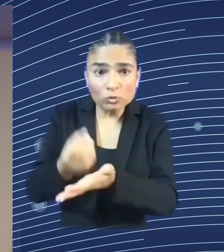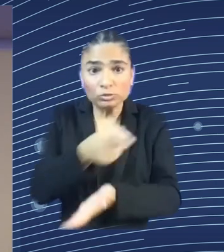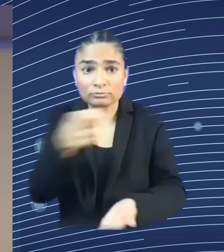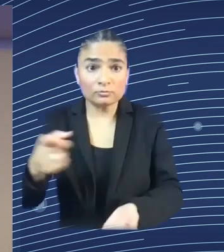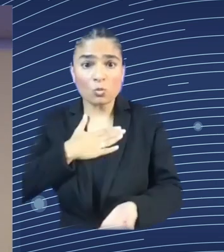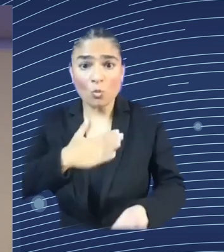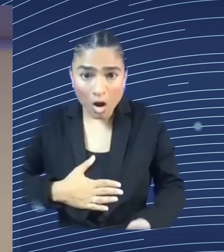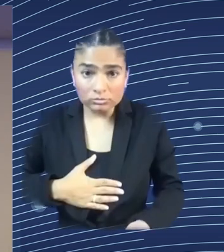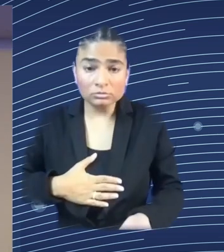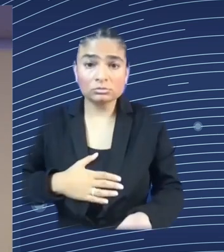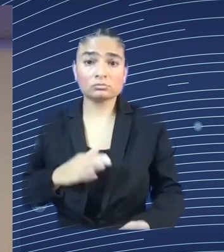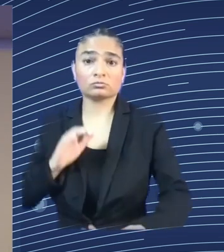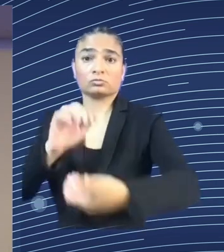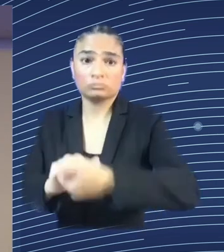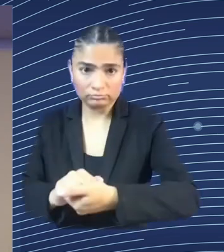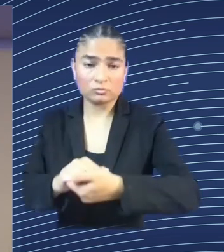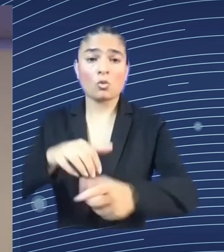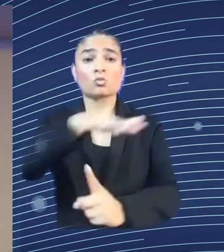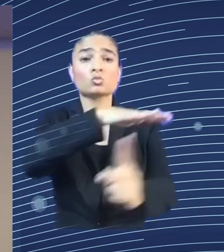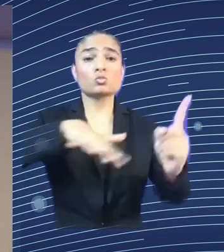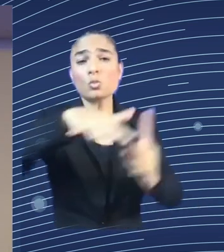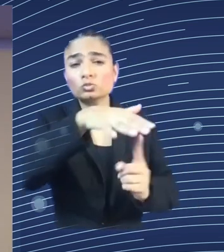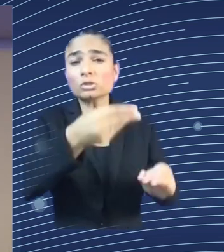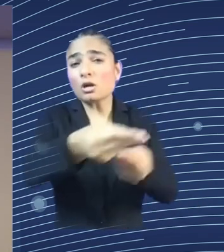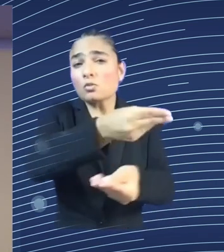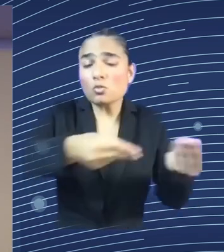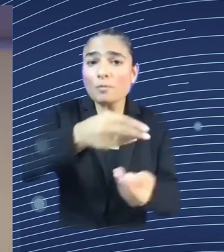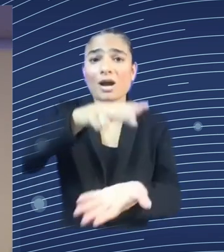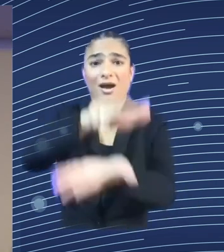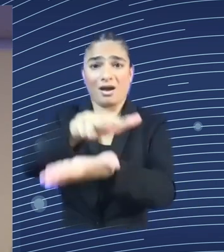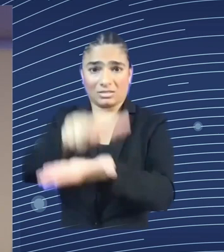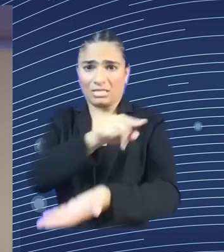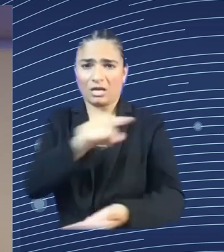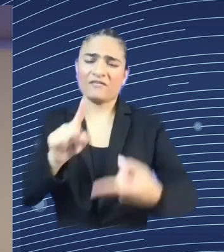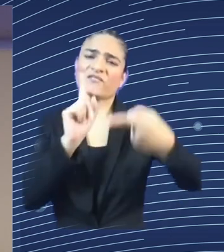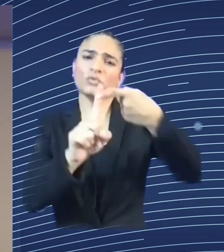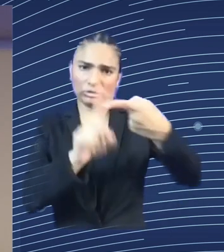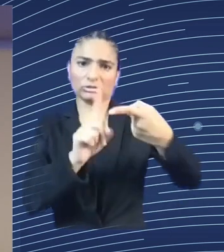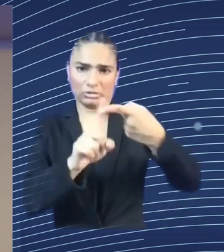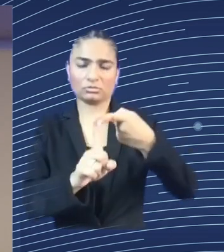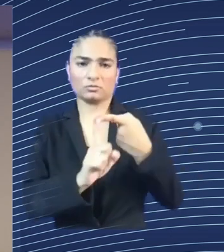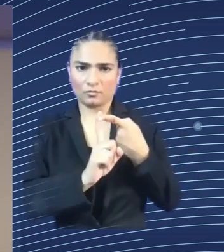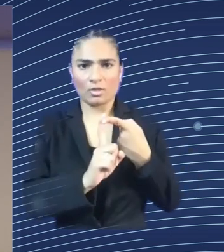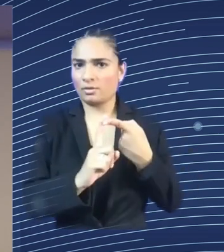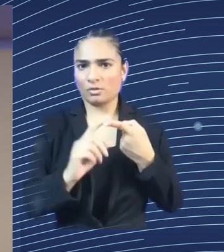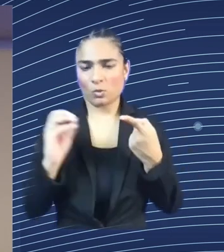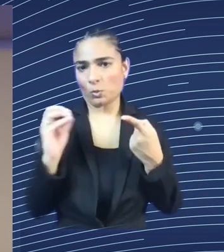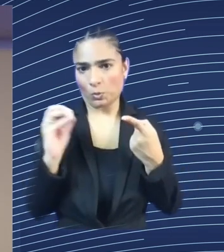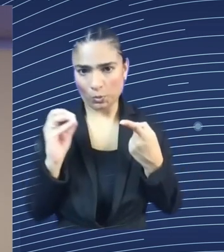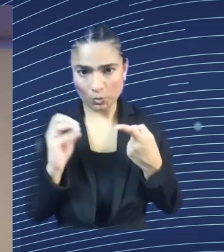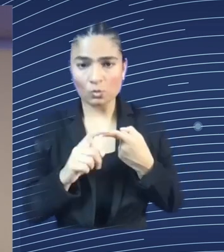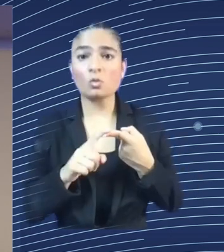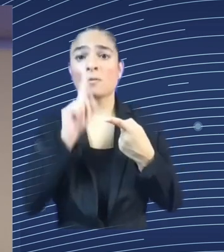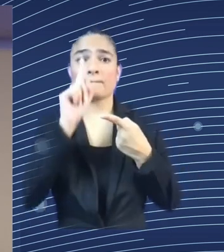that's the first thing. And then as one of the main parts of the audits are understanding the societal context in which a